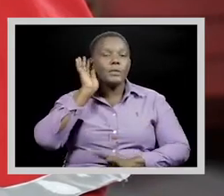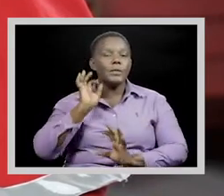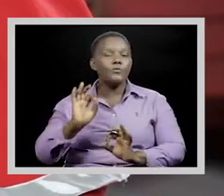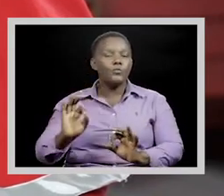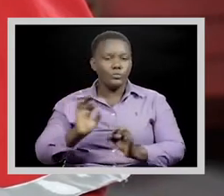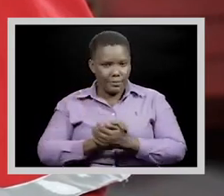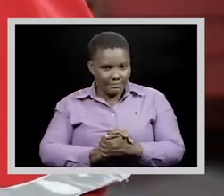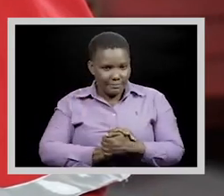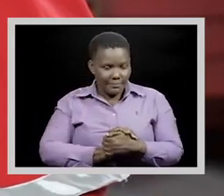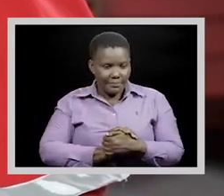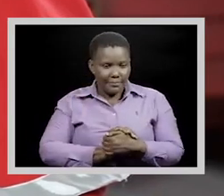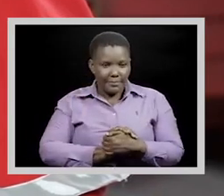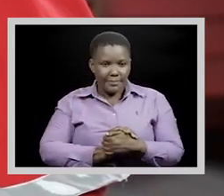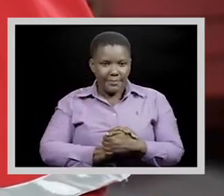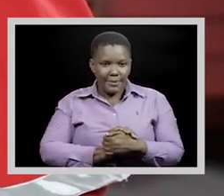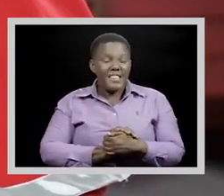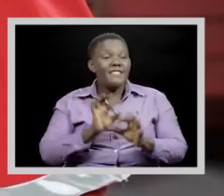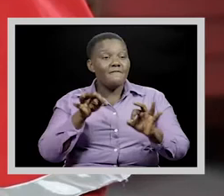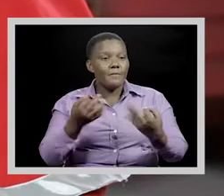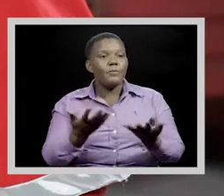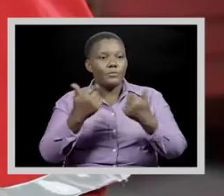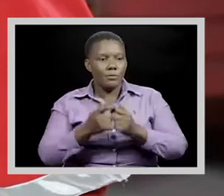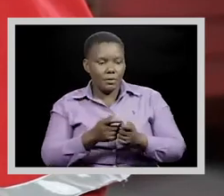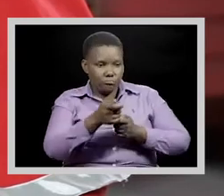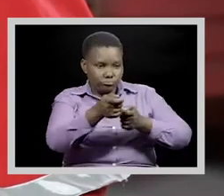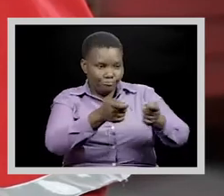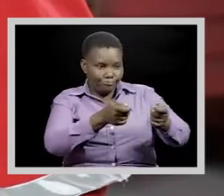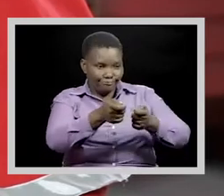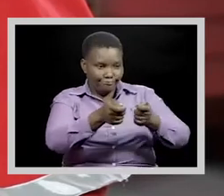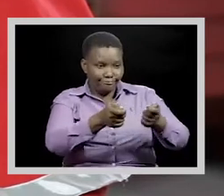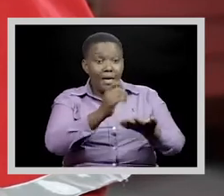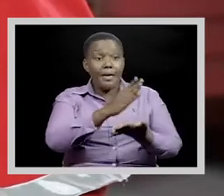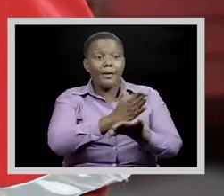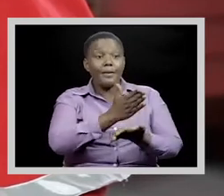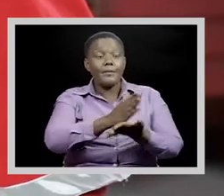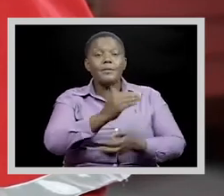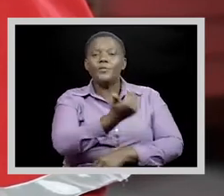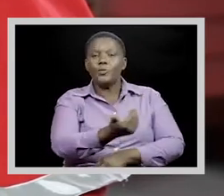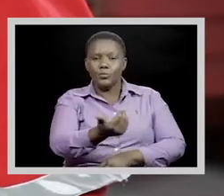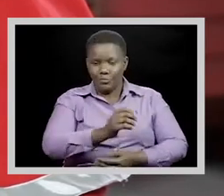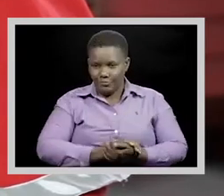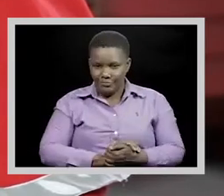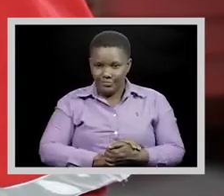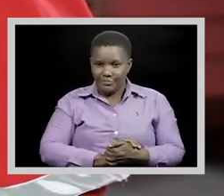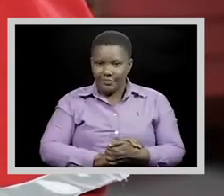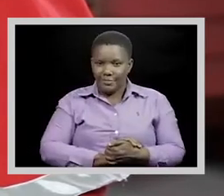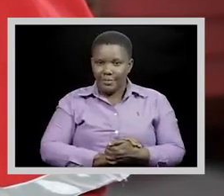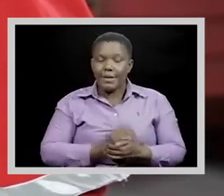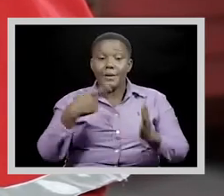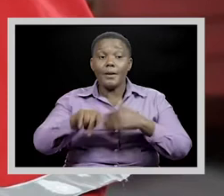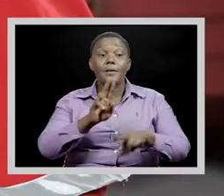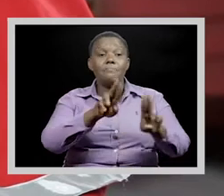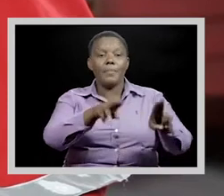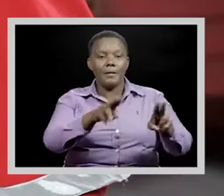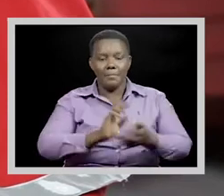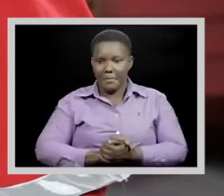attention to in the handling of cases involving children